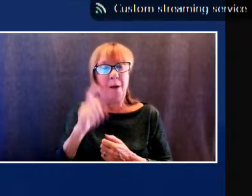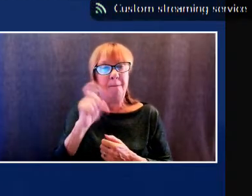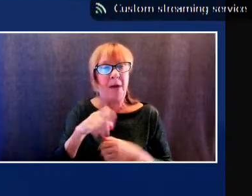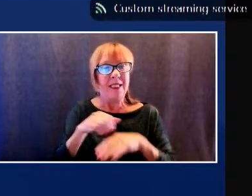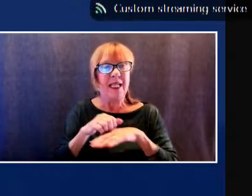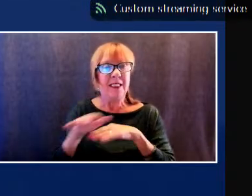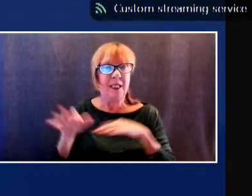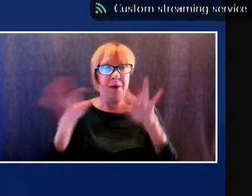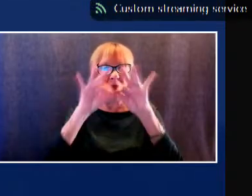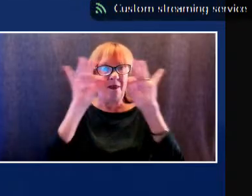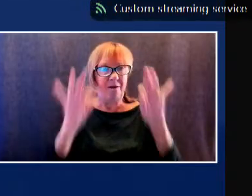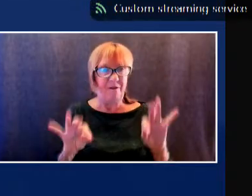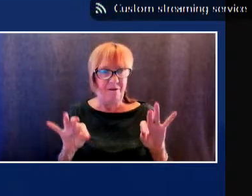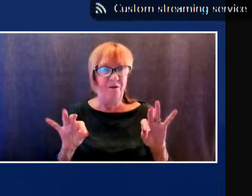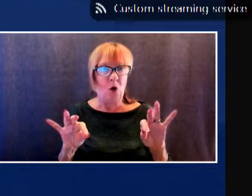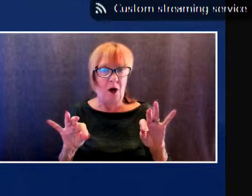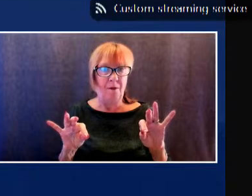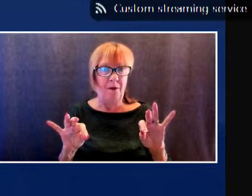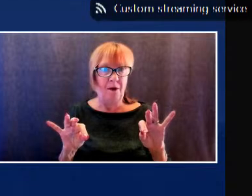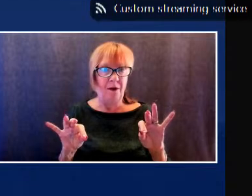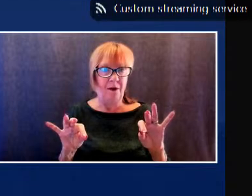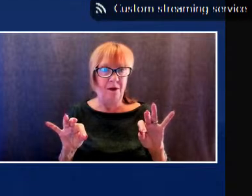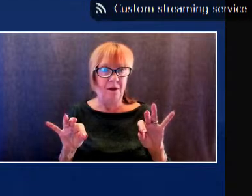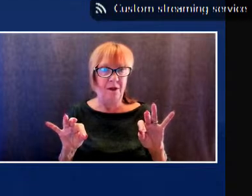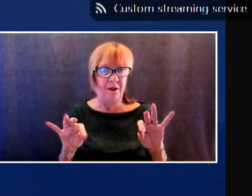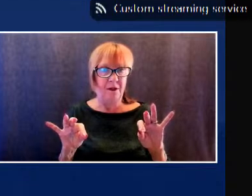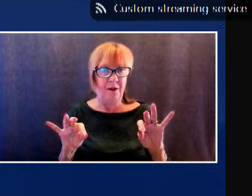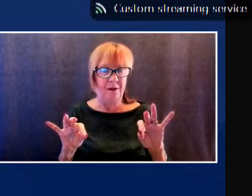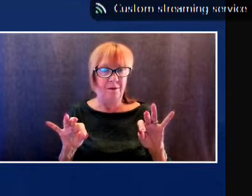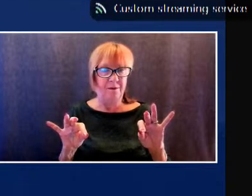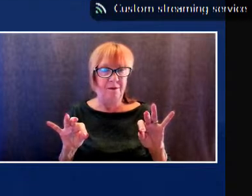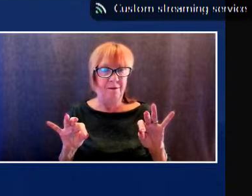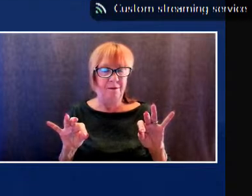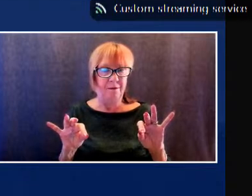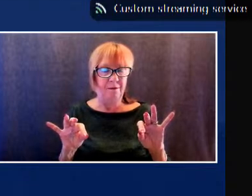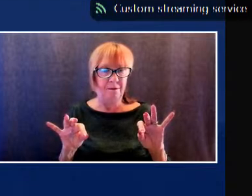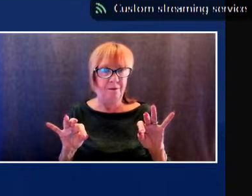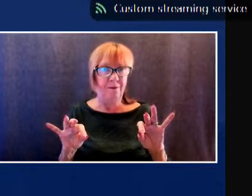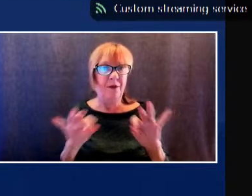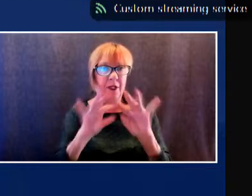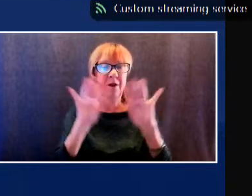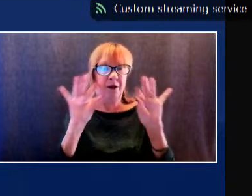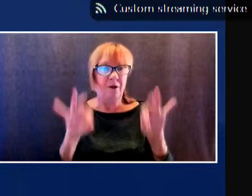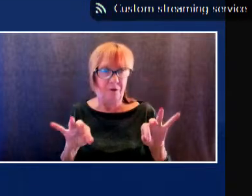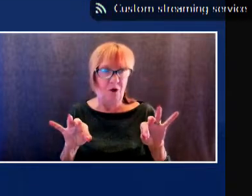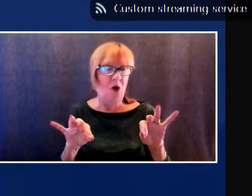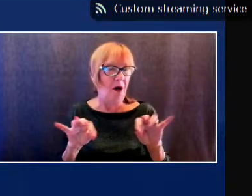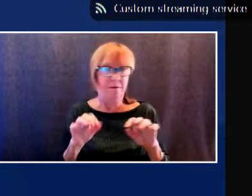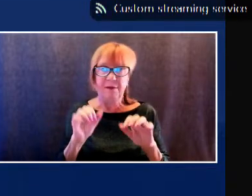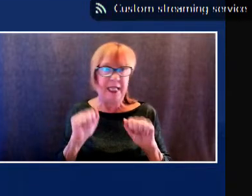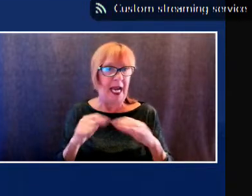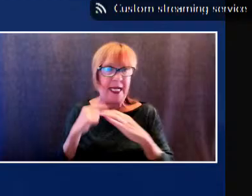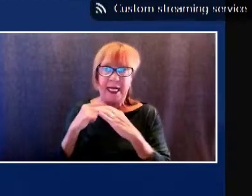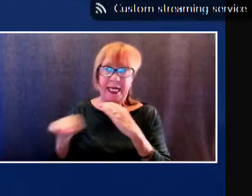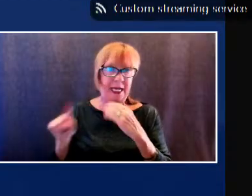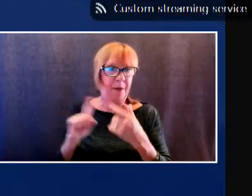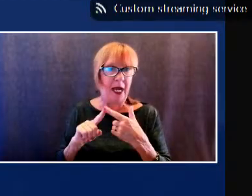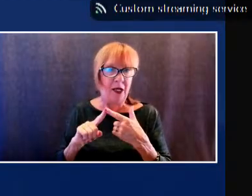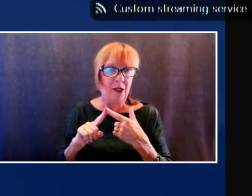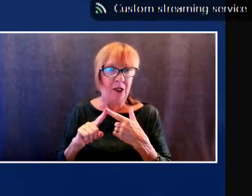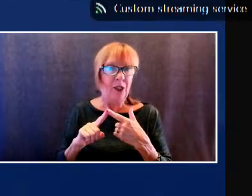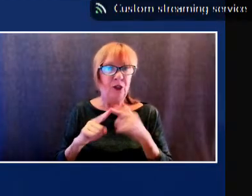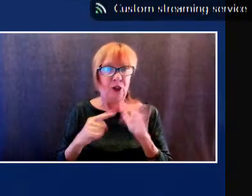fire rebuild fee waiver or refund form. The form can either be emailed to